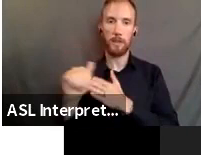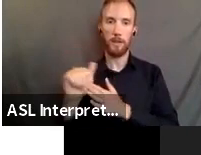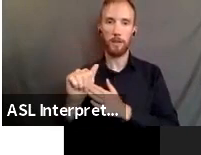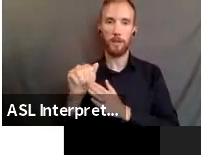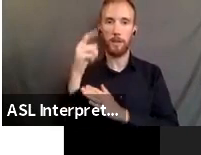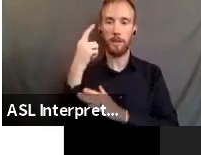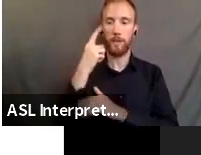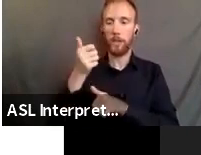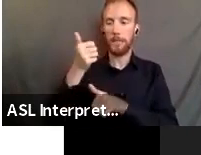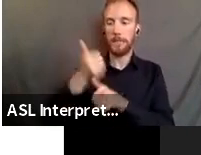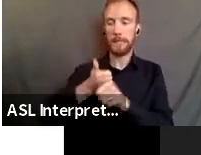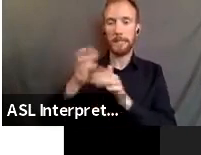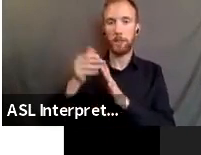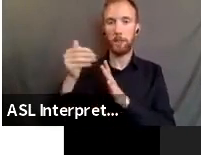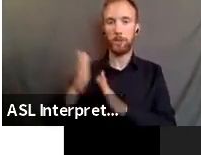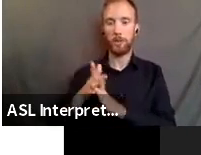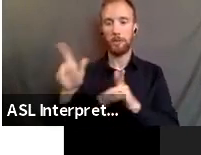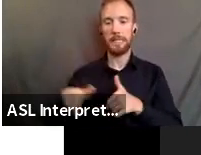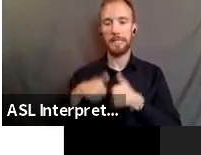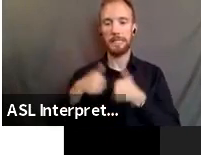student within the